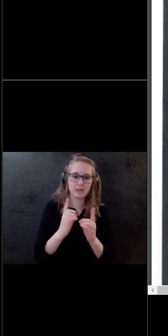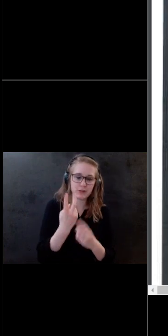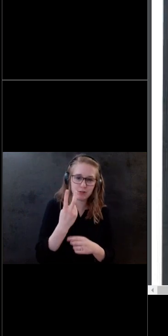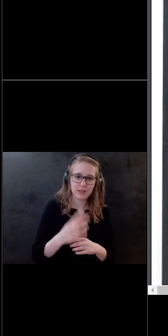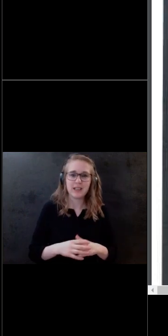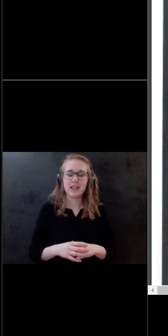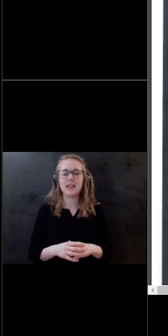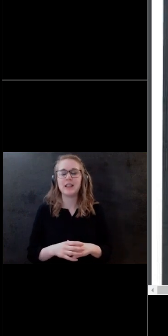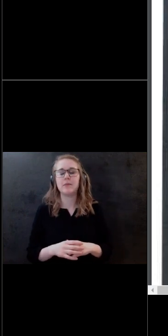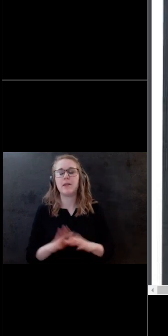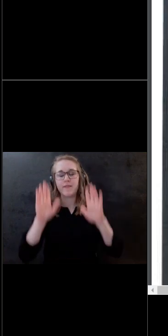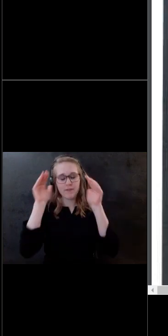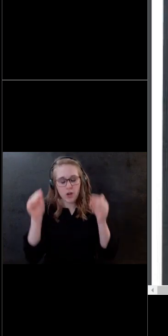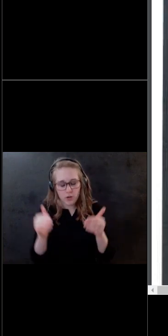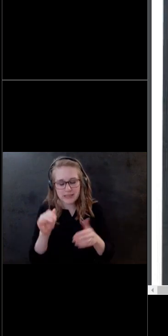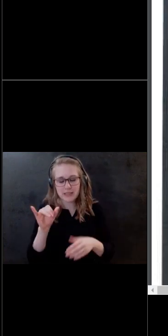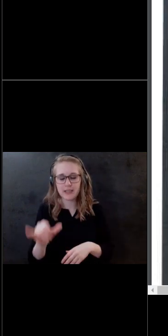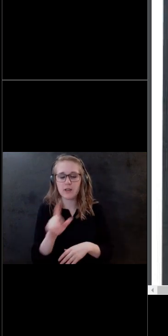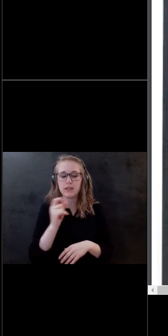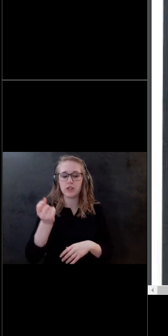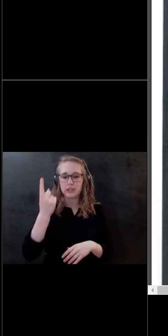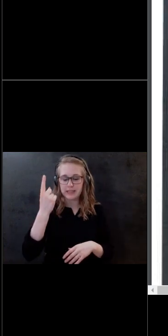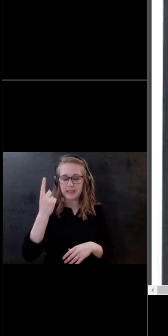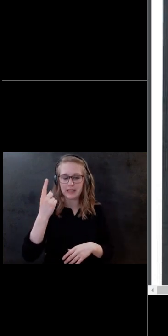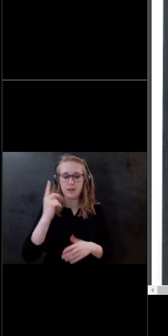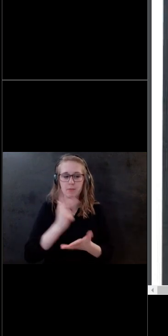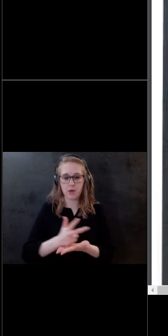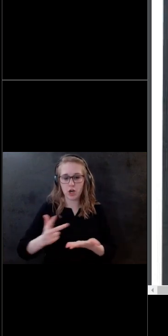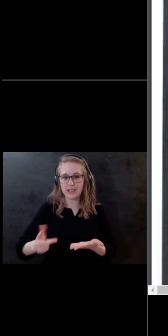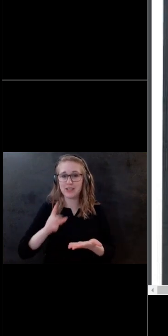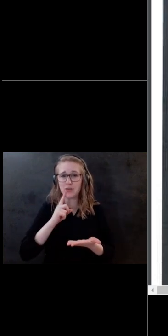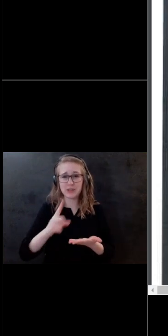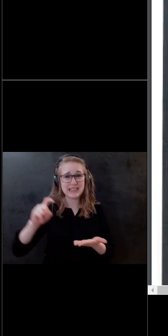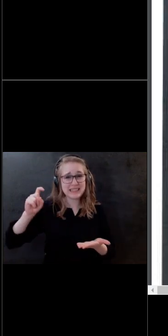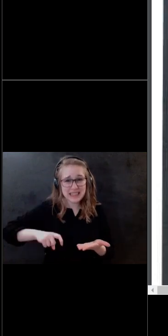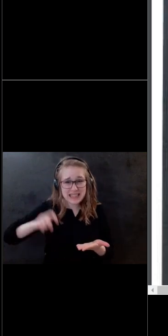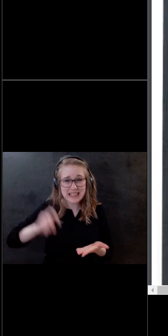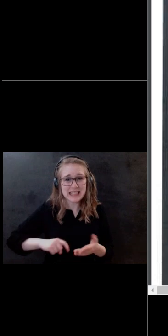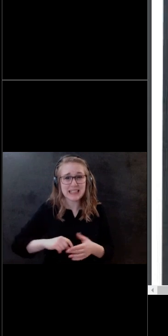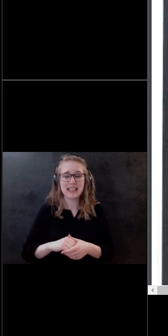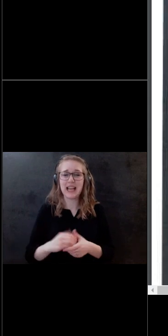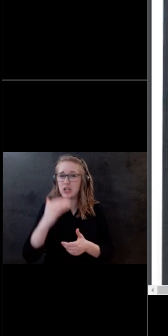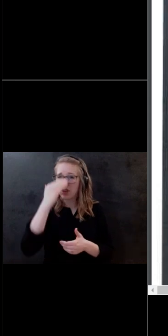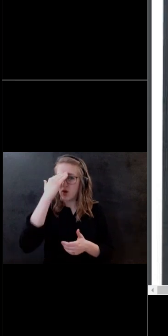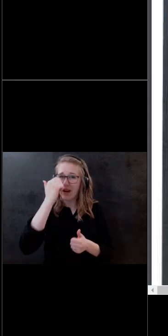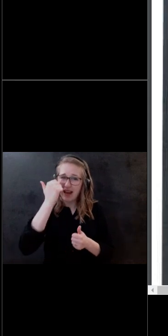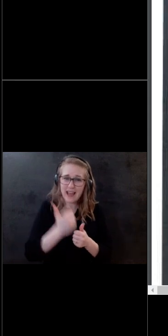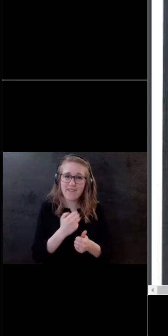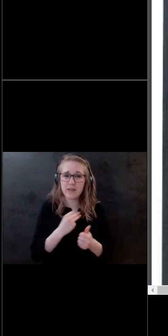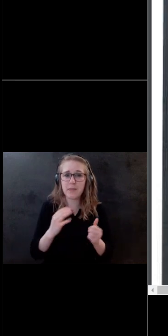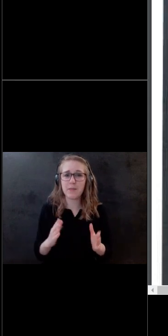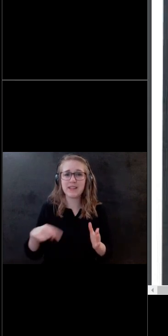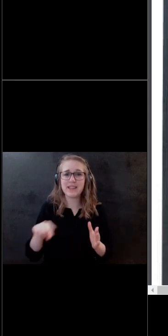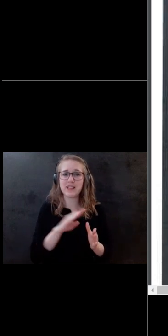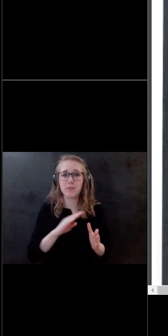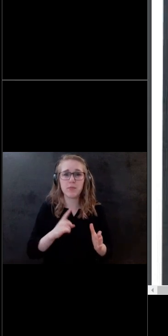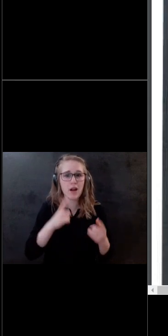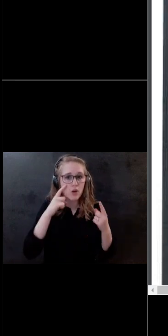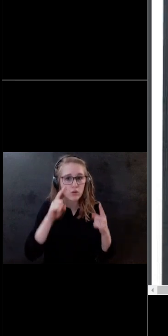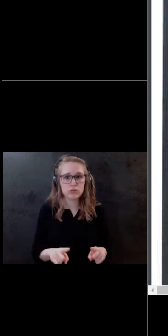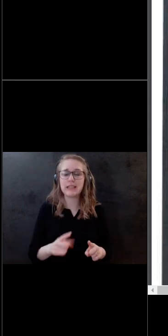you know, focusing on that and understanding that parking is a necessity. I know every single member of this board has agreed to that and